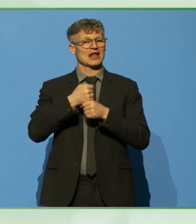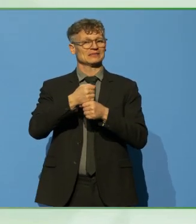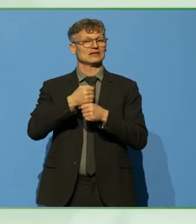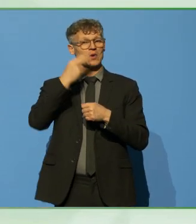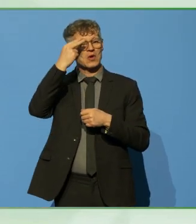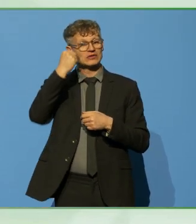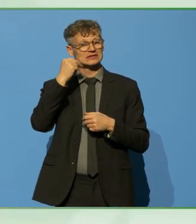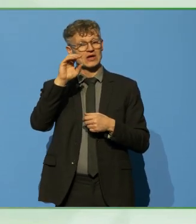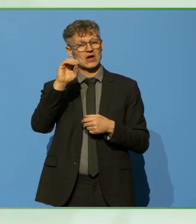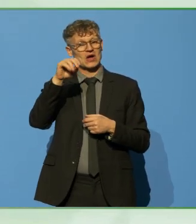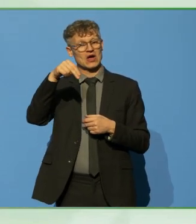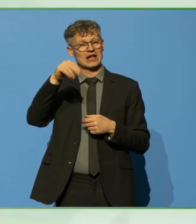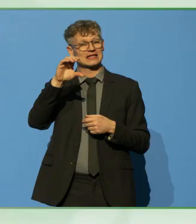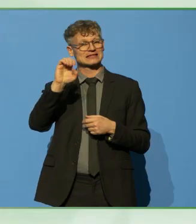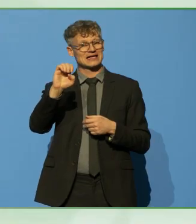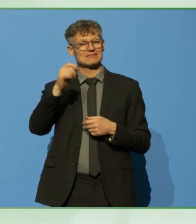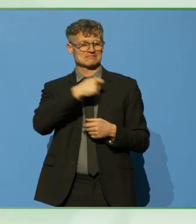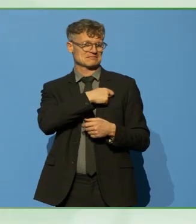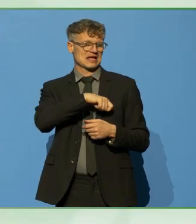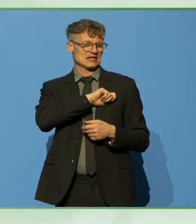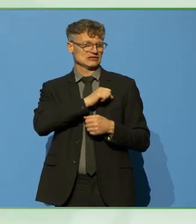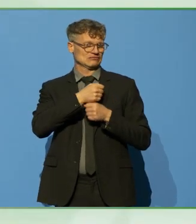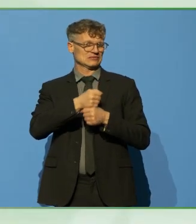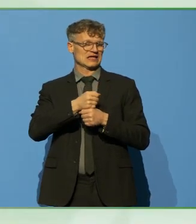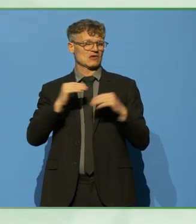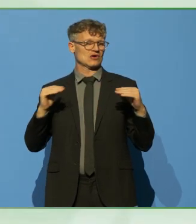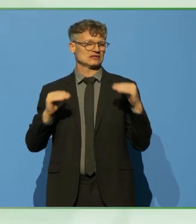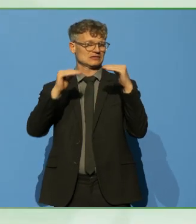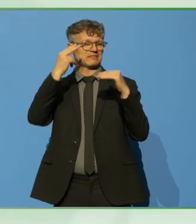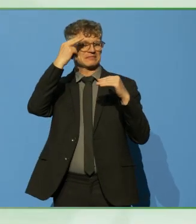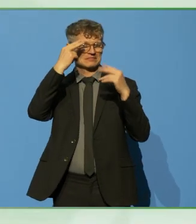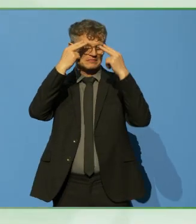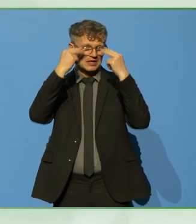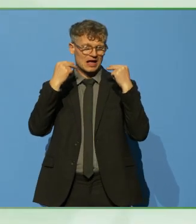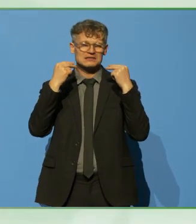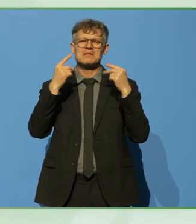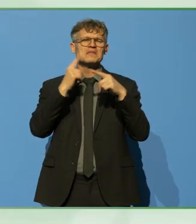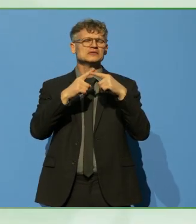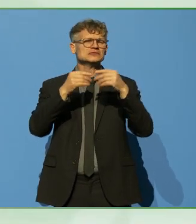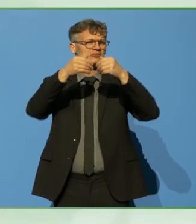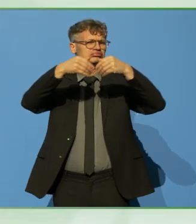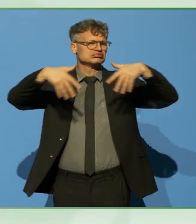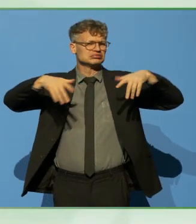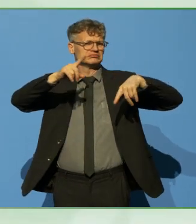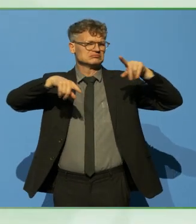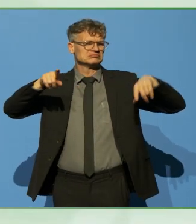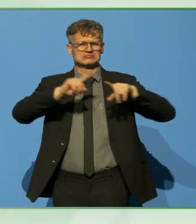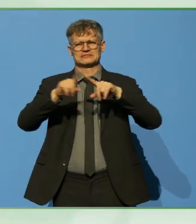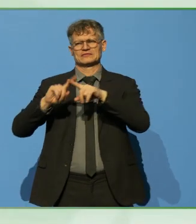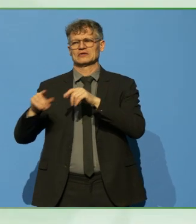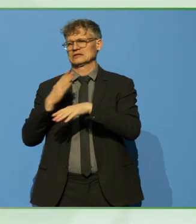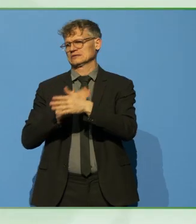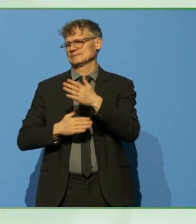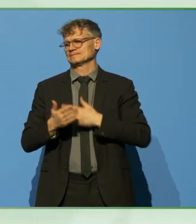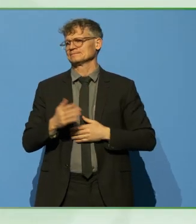the rights of blind people and also persons with all sorts of disabilities. And I specifically work for the